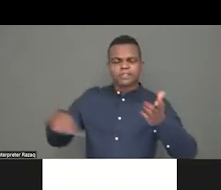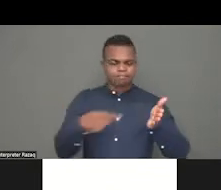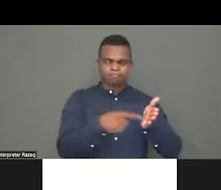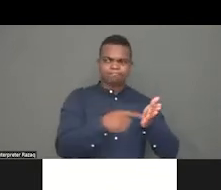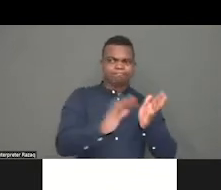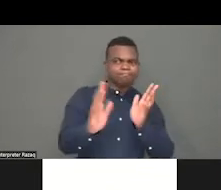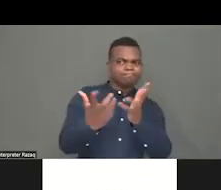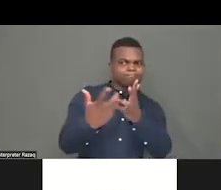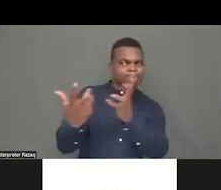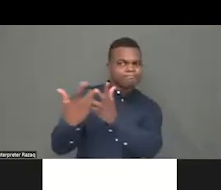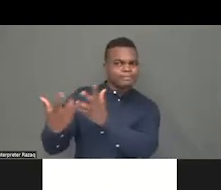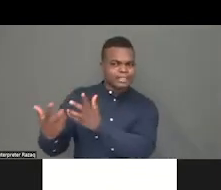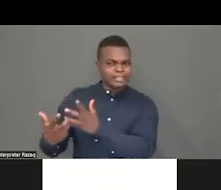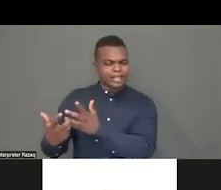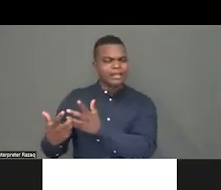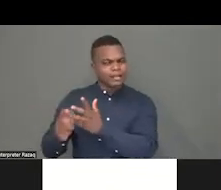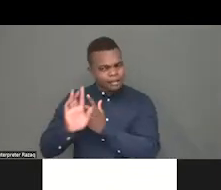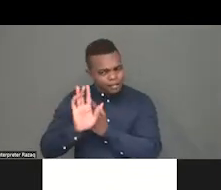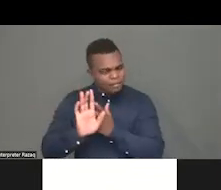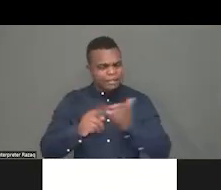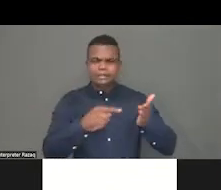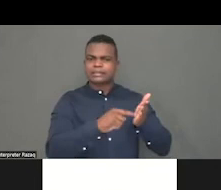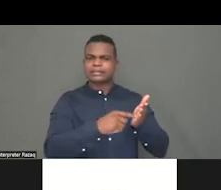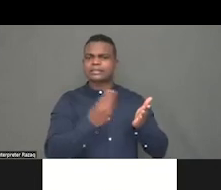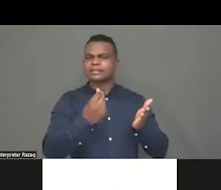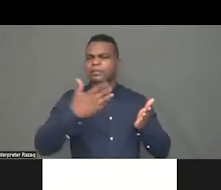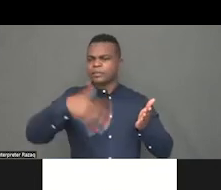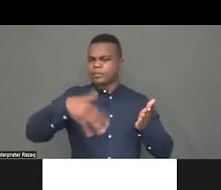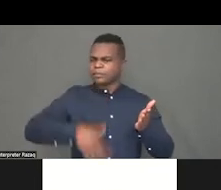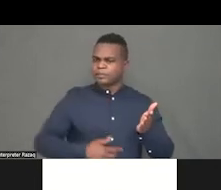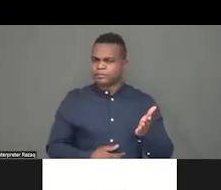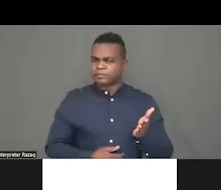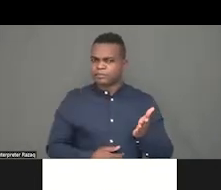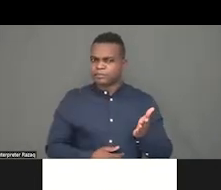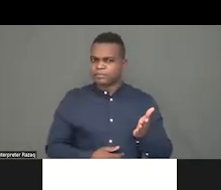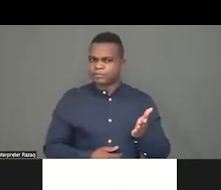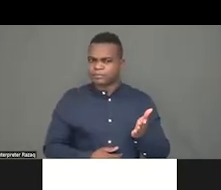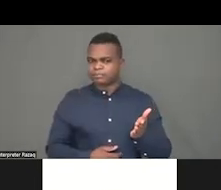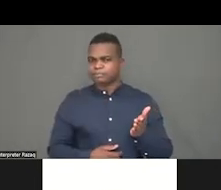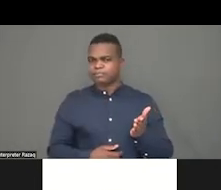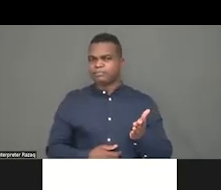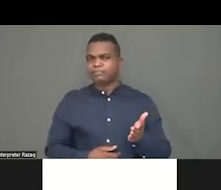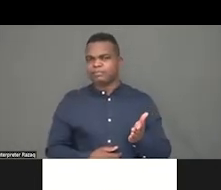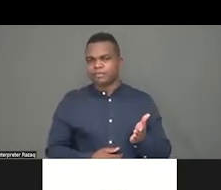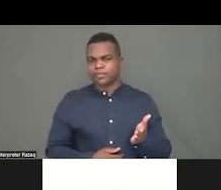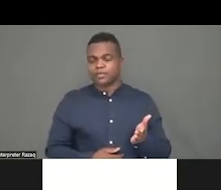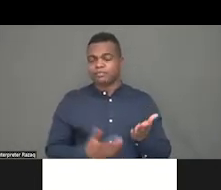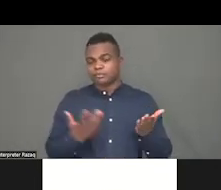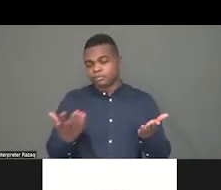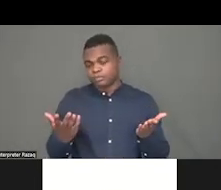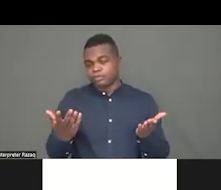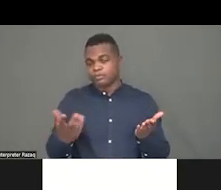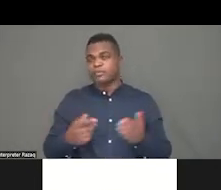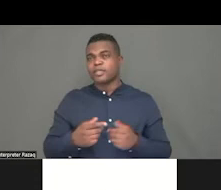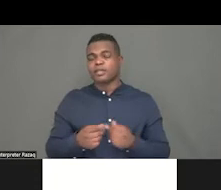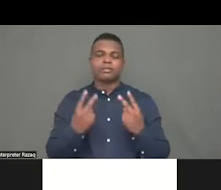with impairments. We also need, I believe, very adaptable and flexible